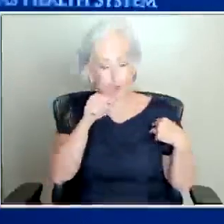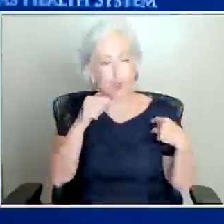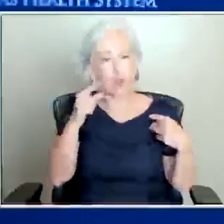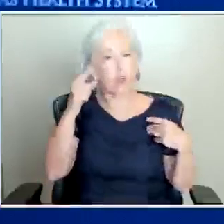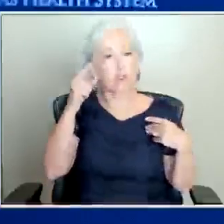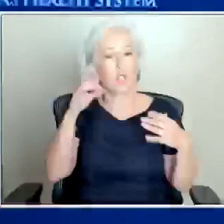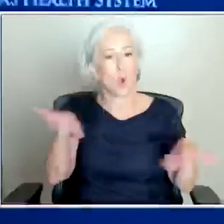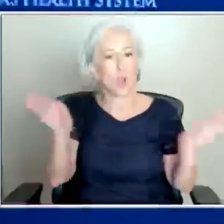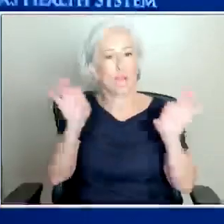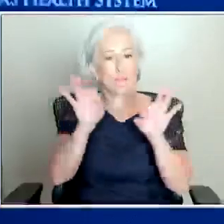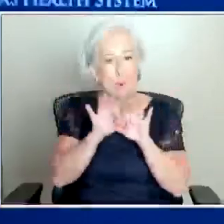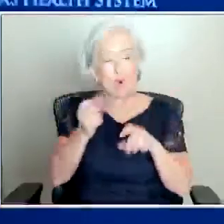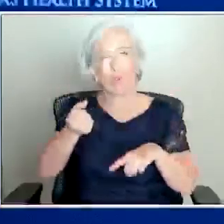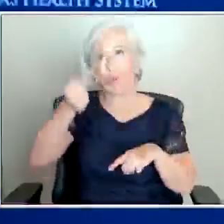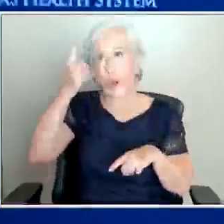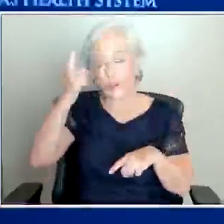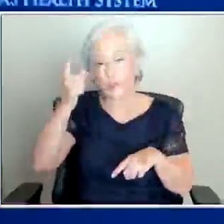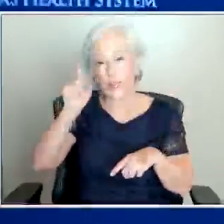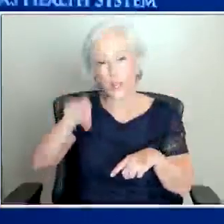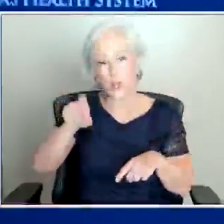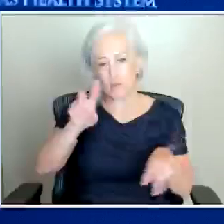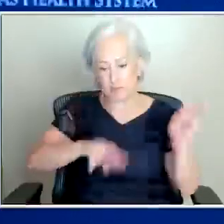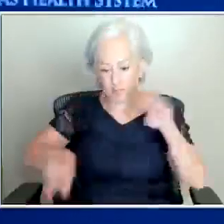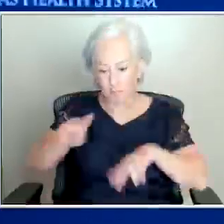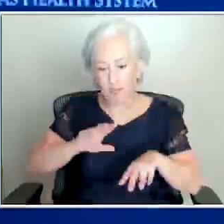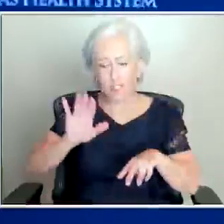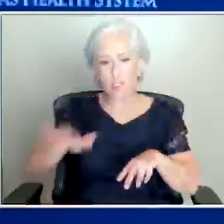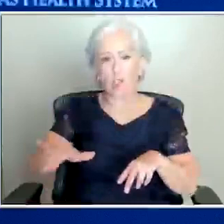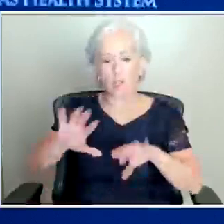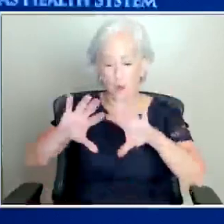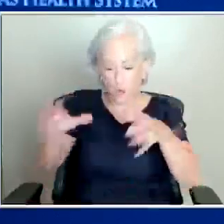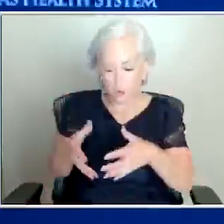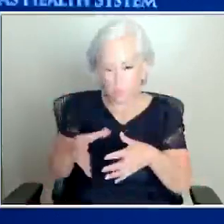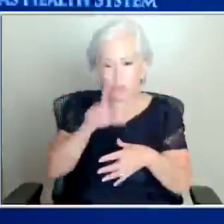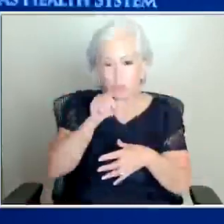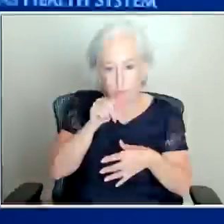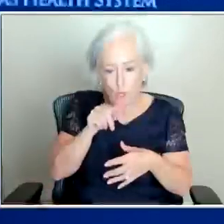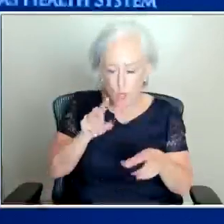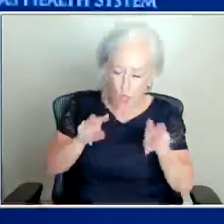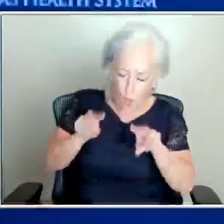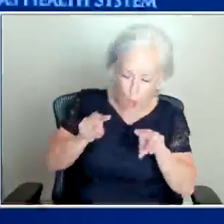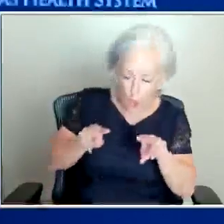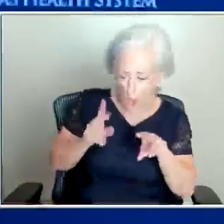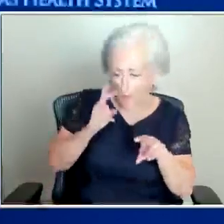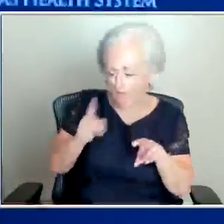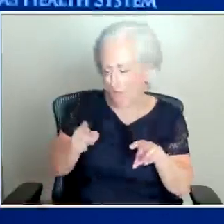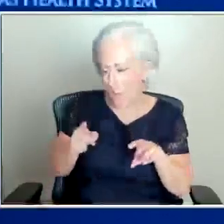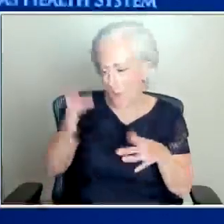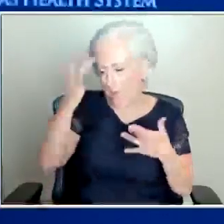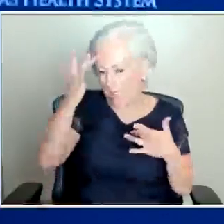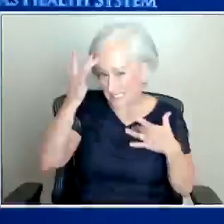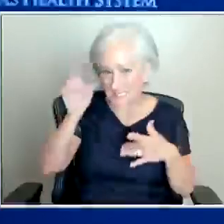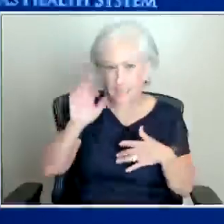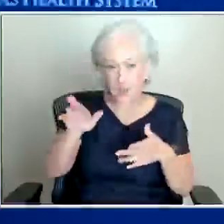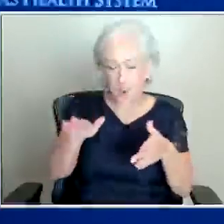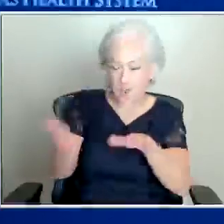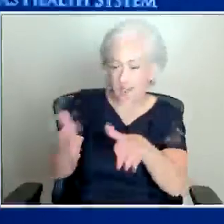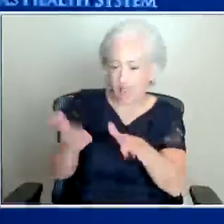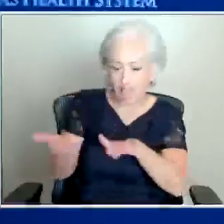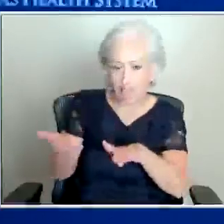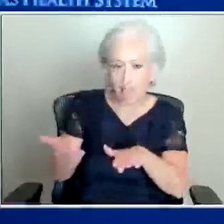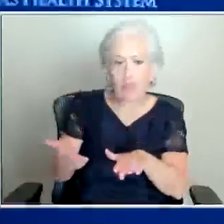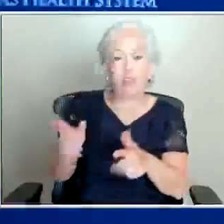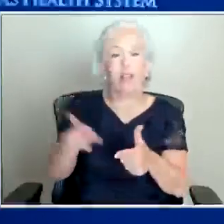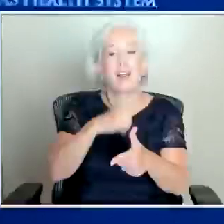monitor your flocks, looking for illness or deaths. don't go around it. Contact your state health department